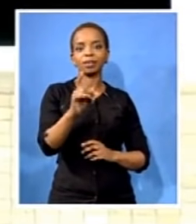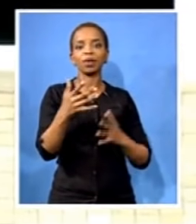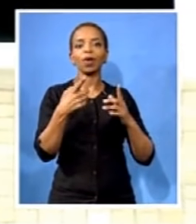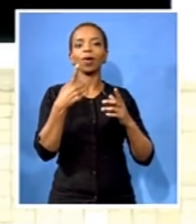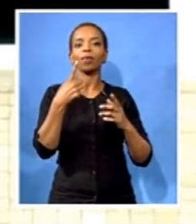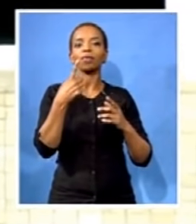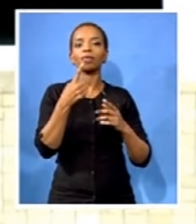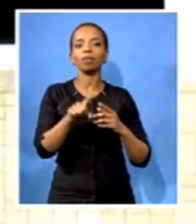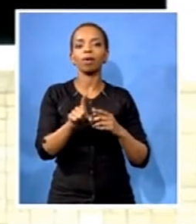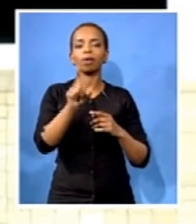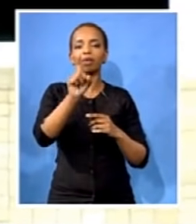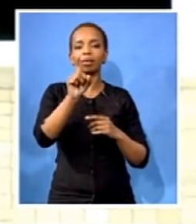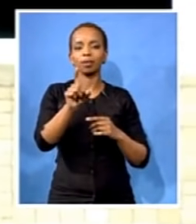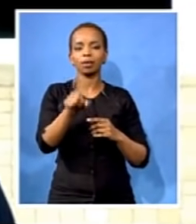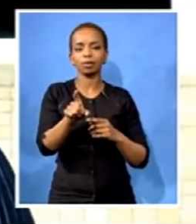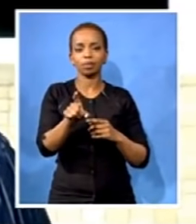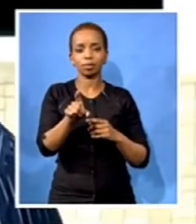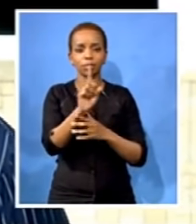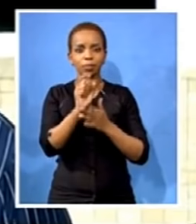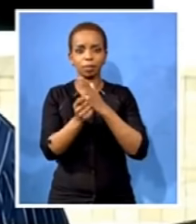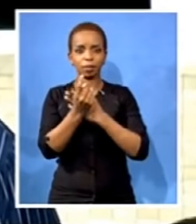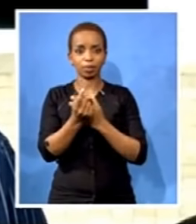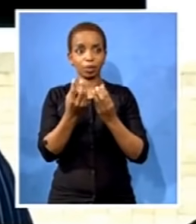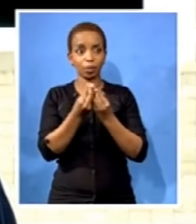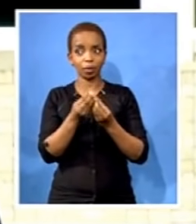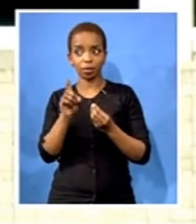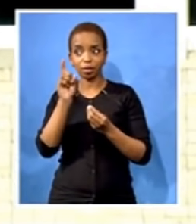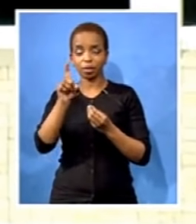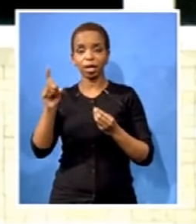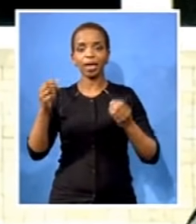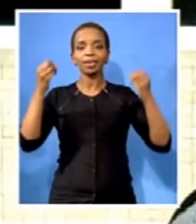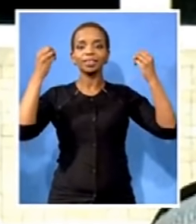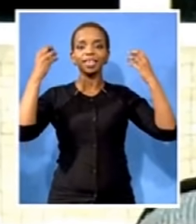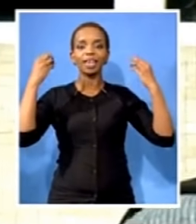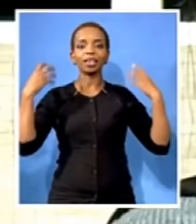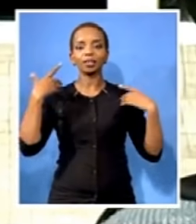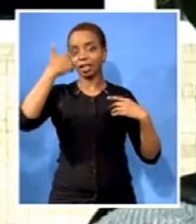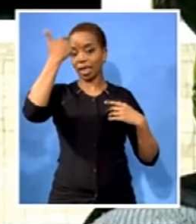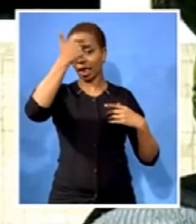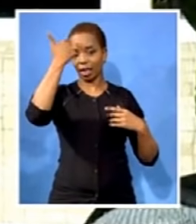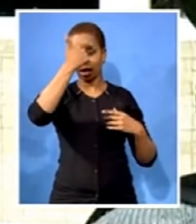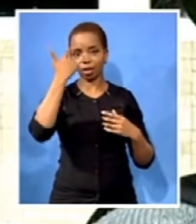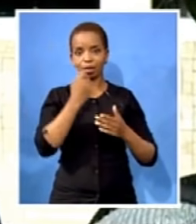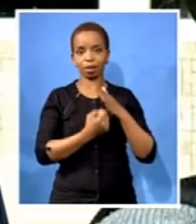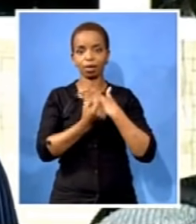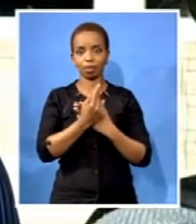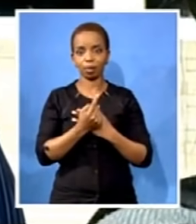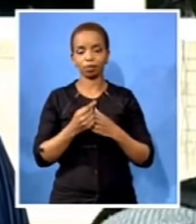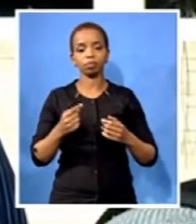with the e-health scanner, are they around all the Gautrain mods, or is it just Hatfield for now?